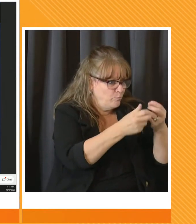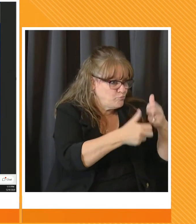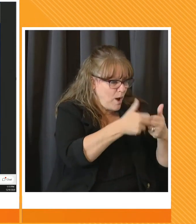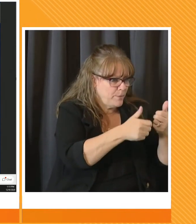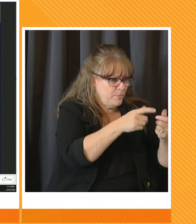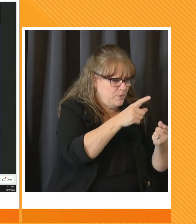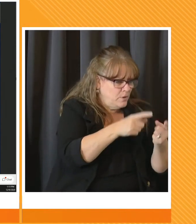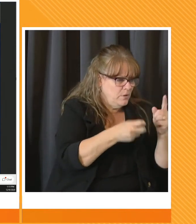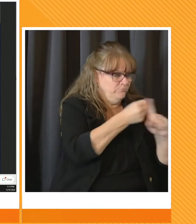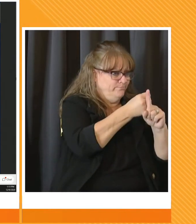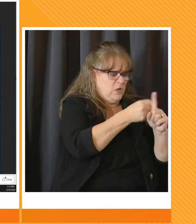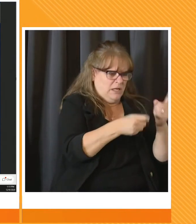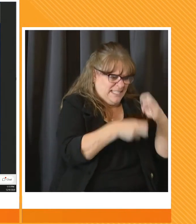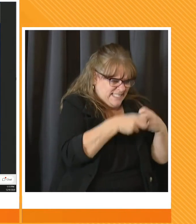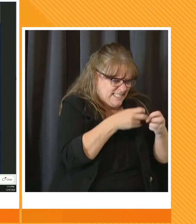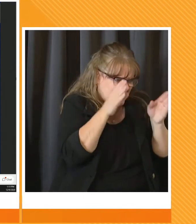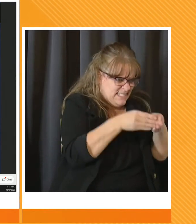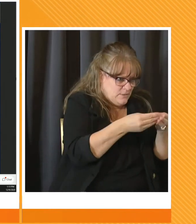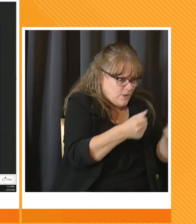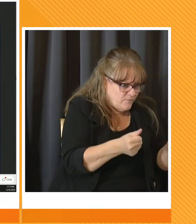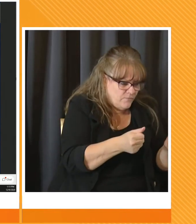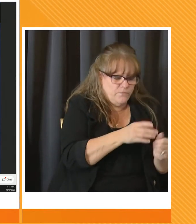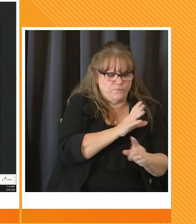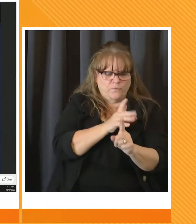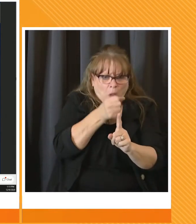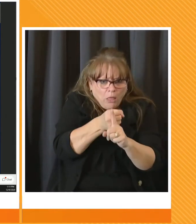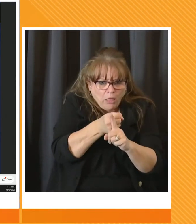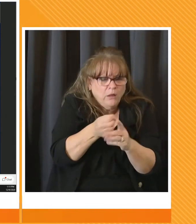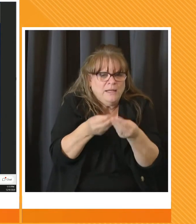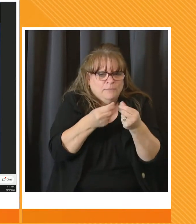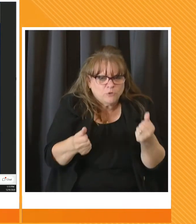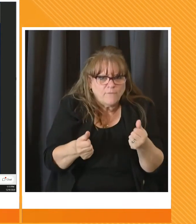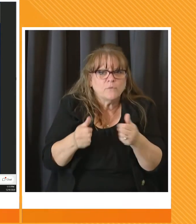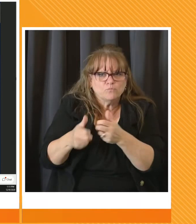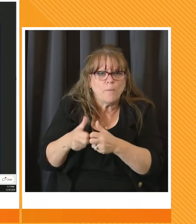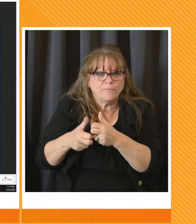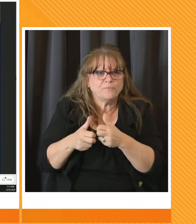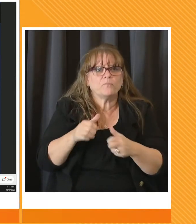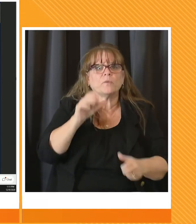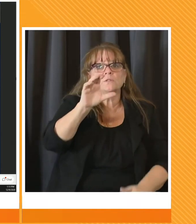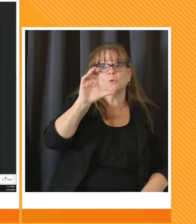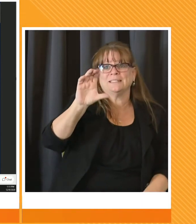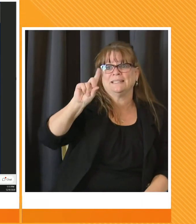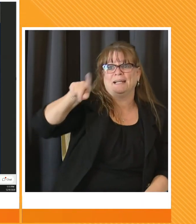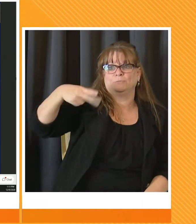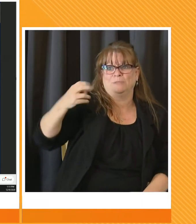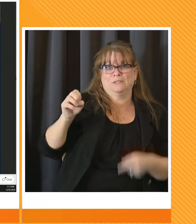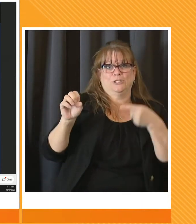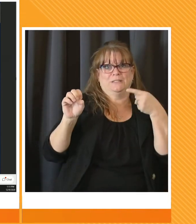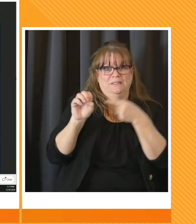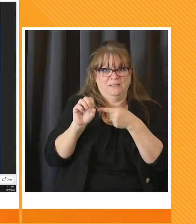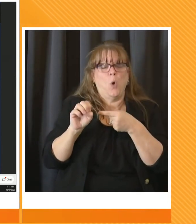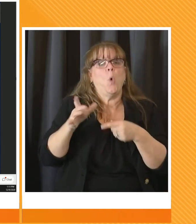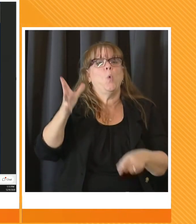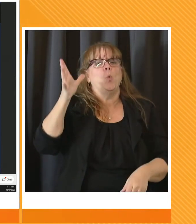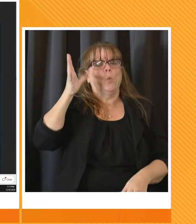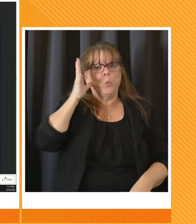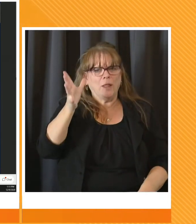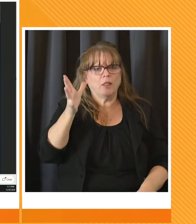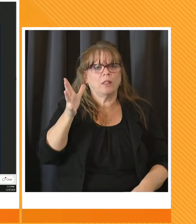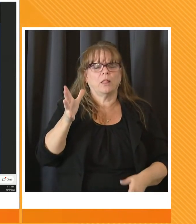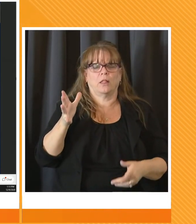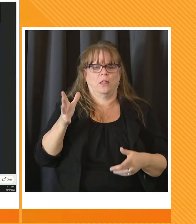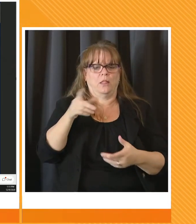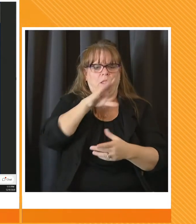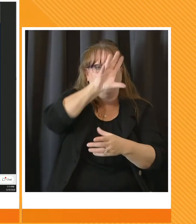CDPHE will approve and enroll providers in the CDC COVID vaccine program and be our conduit to CDC. It is our